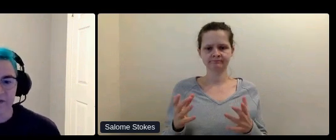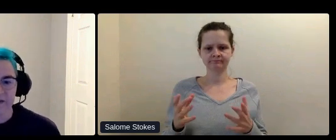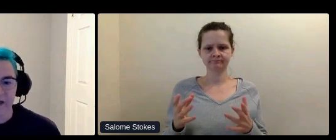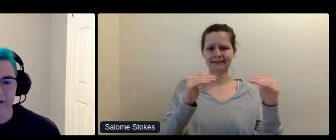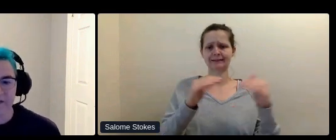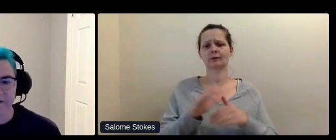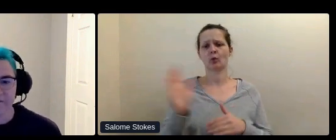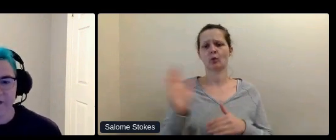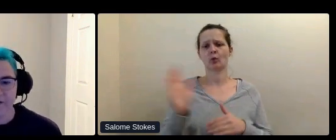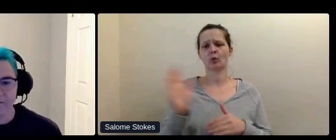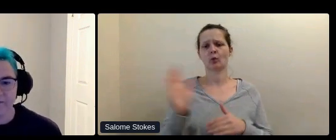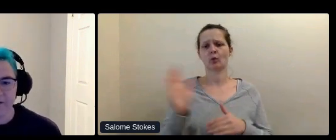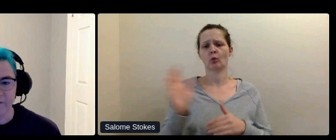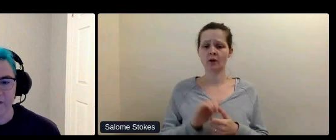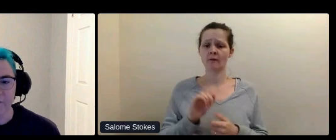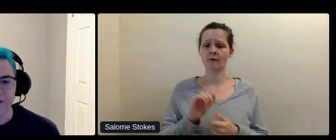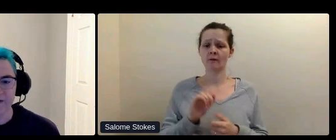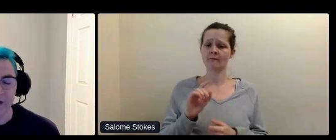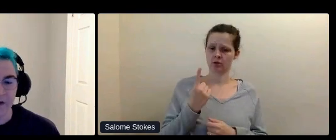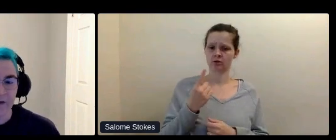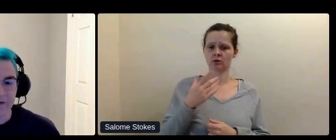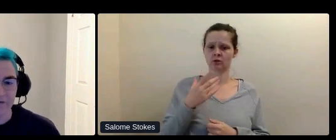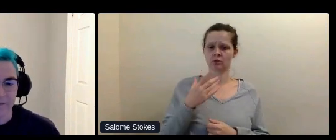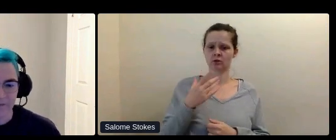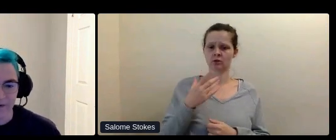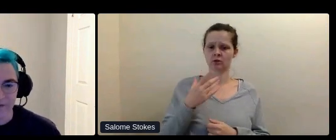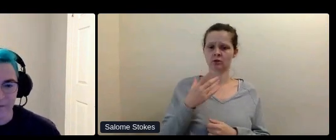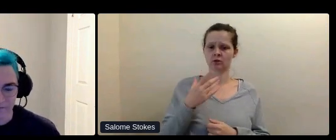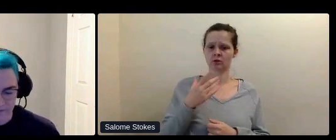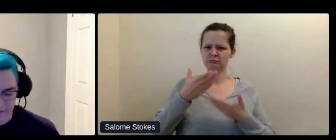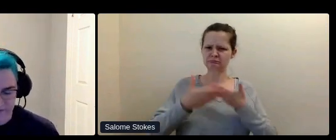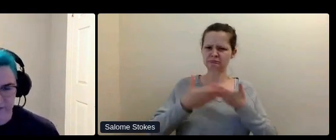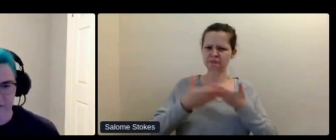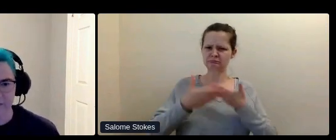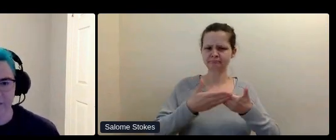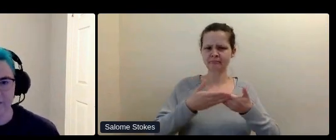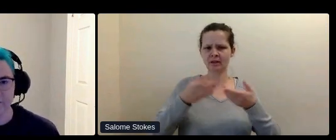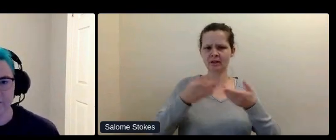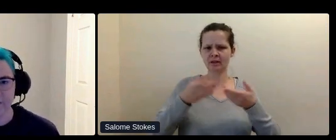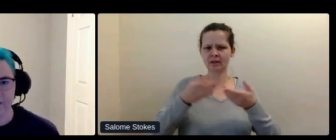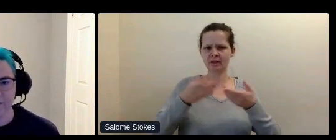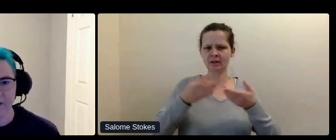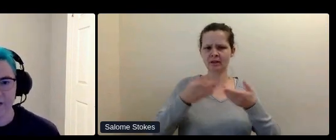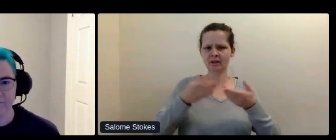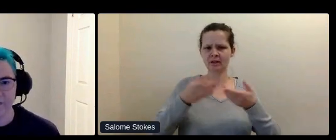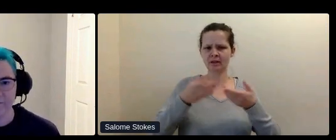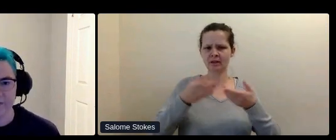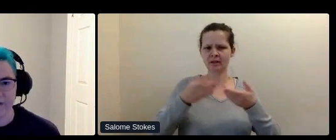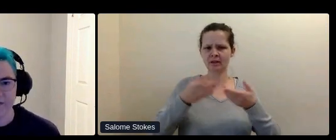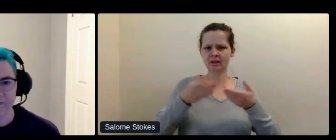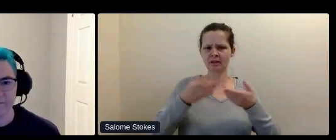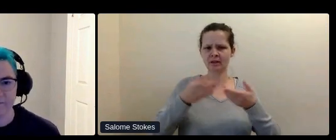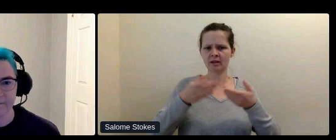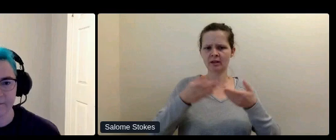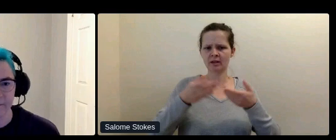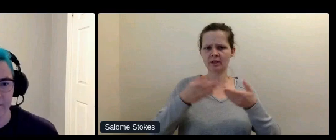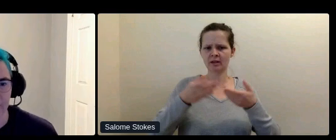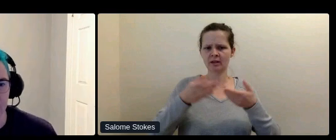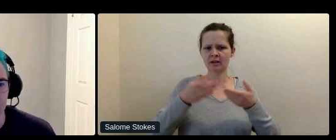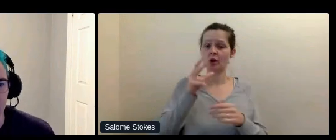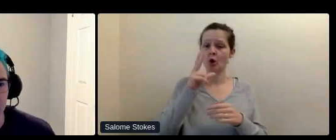let's get a taste of God of War Ragnarök with this audio-described trailer that we released at the beginning of our advertising.